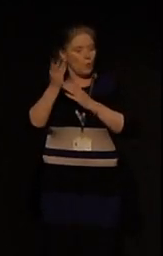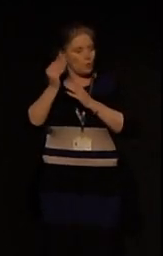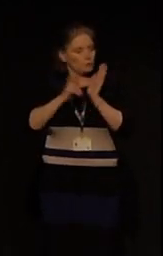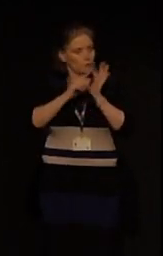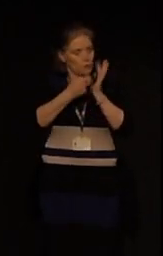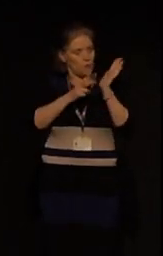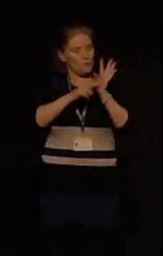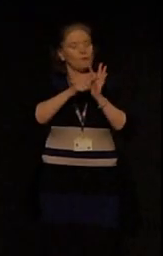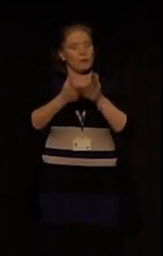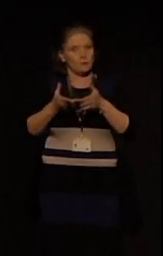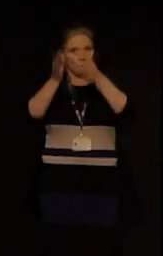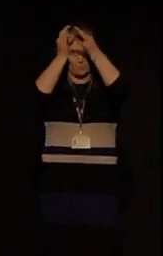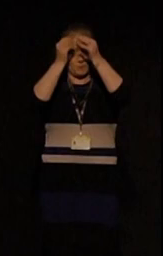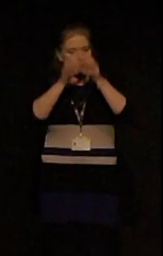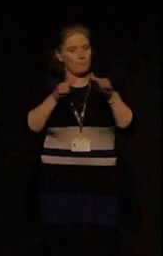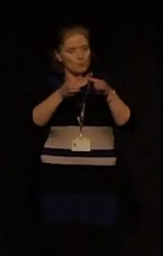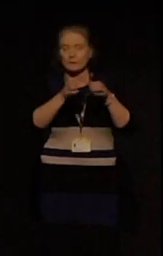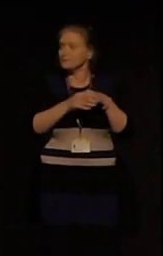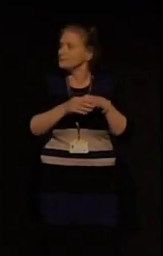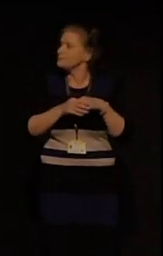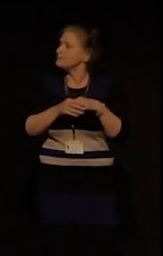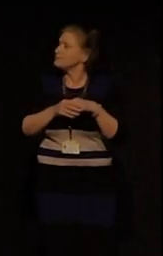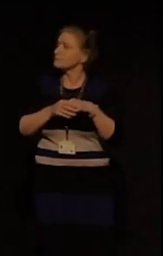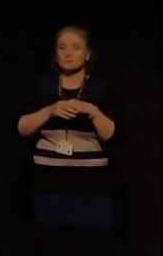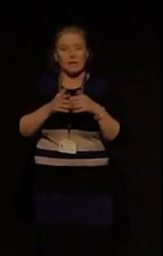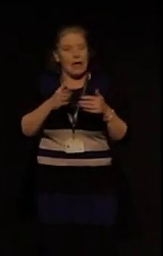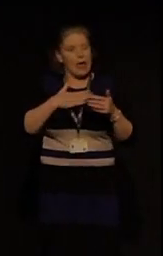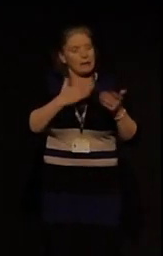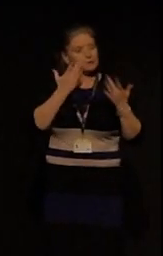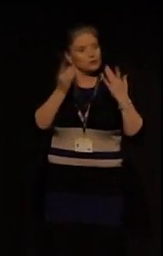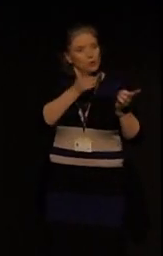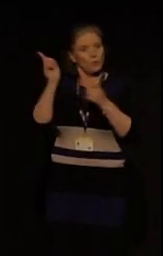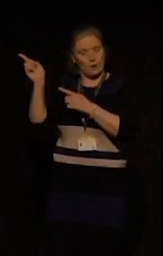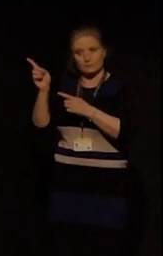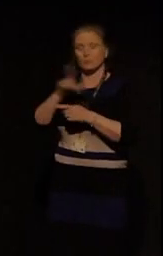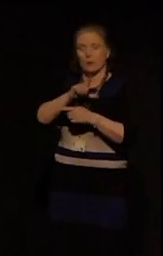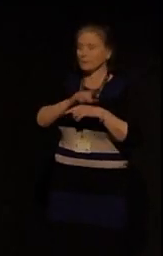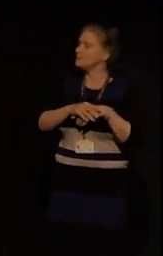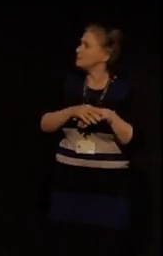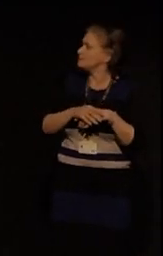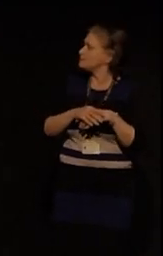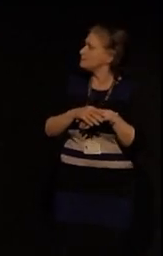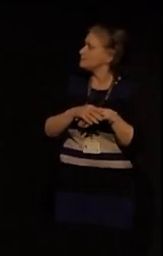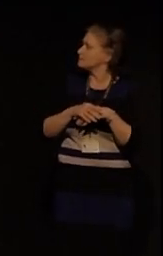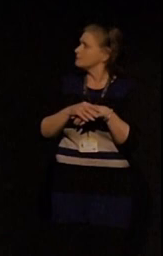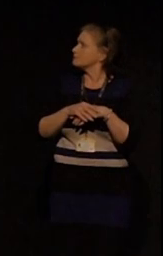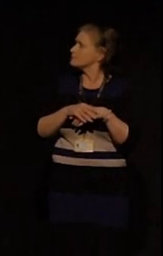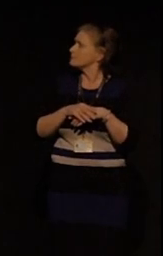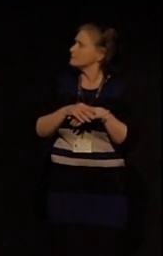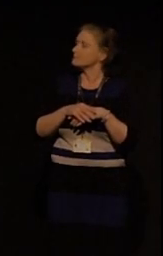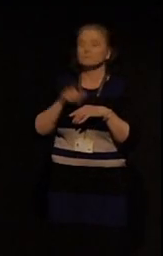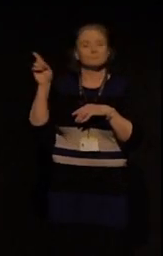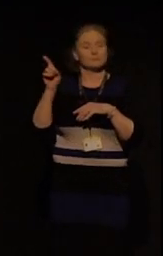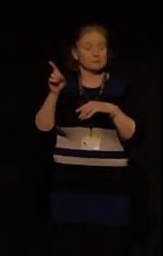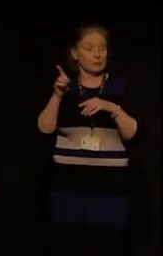and they go into the brain. Now, one reason for showing you this slide over here is that it's taught us a lot